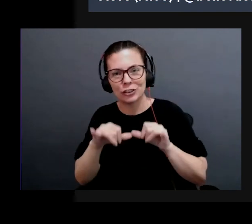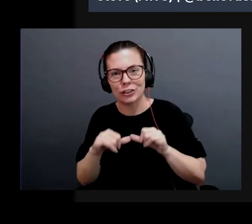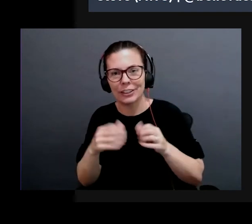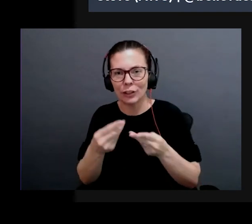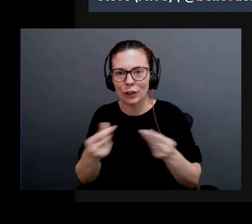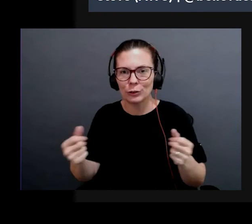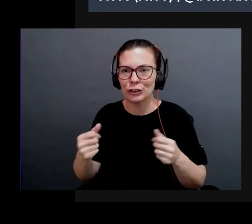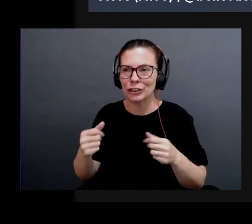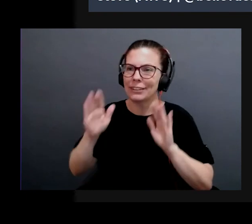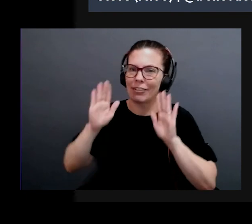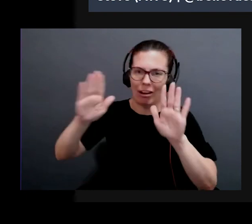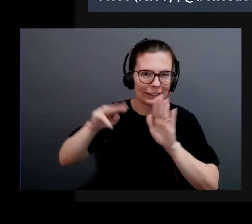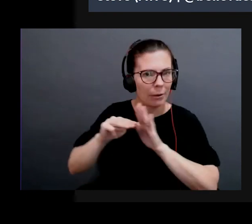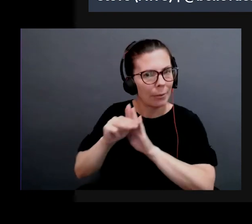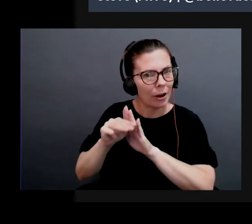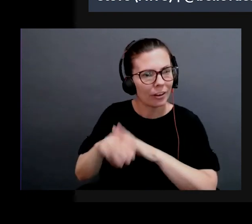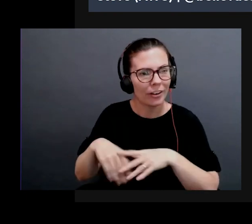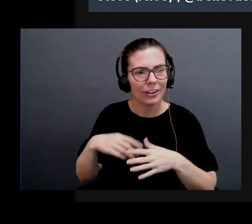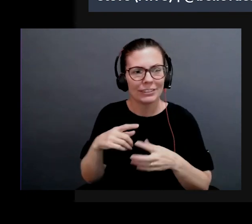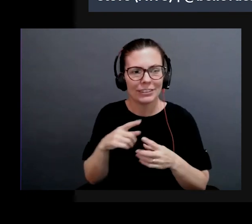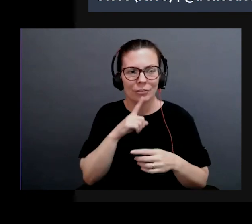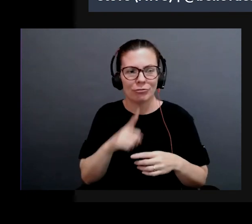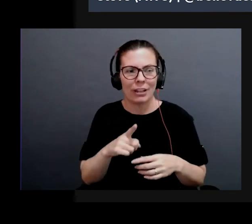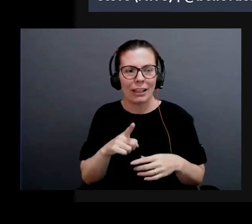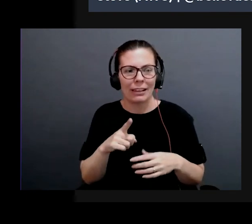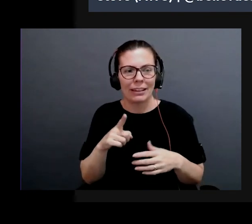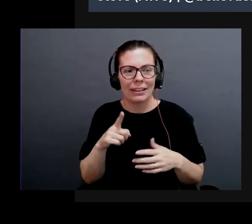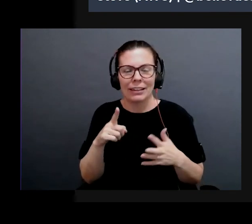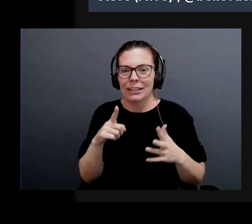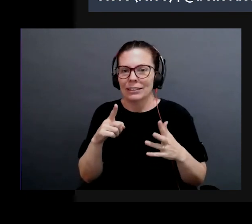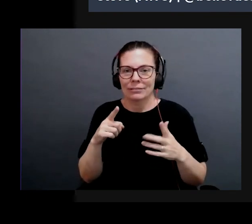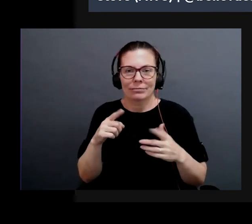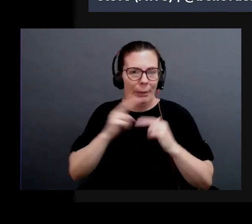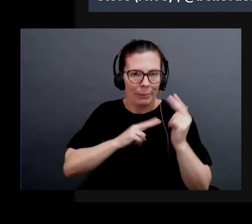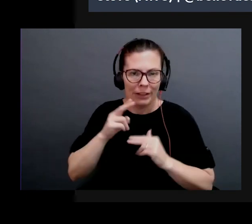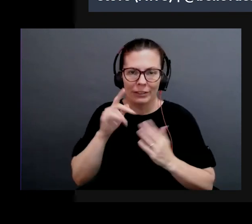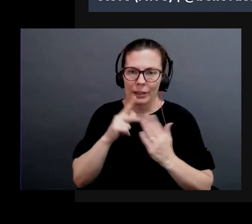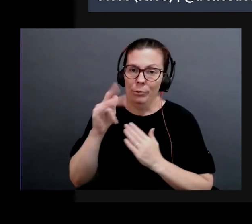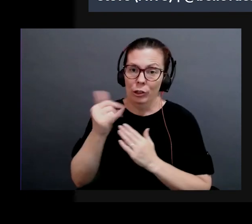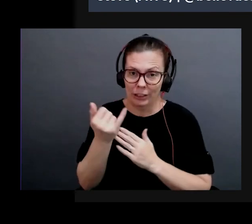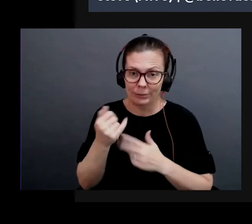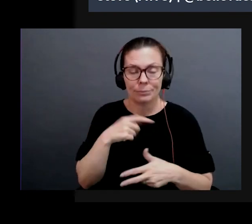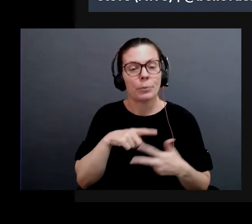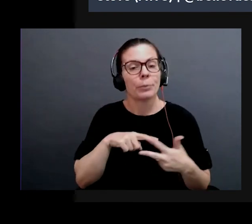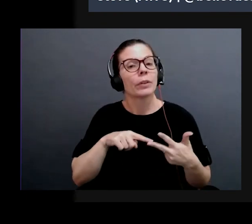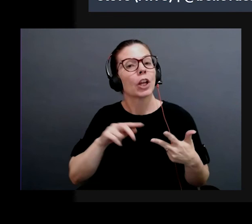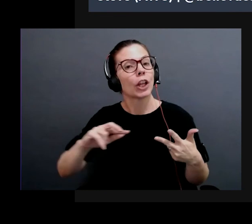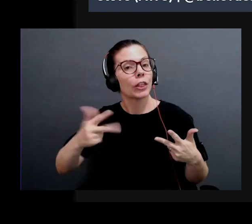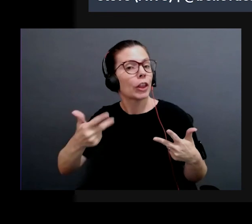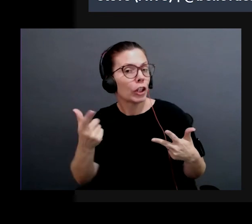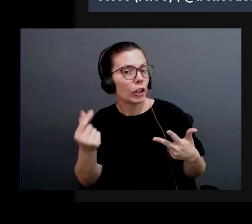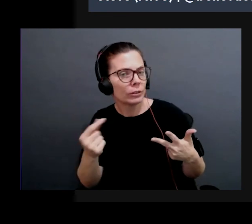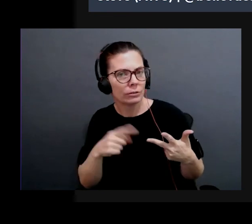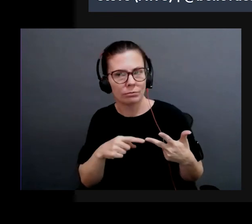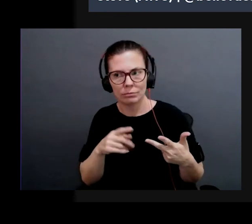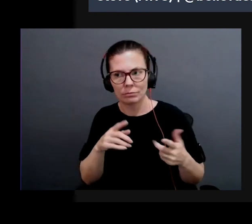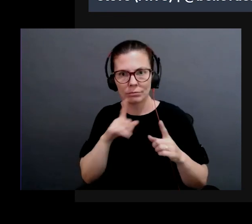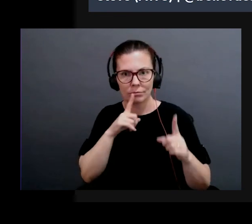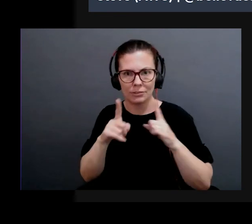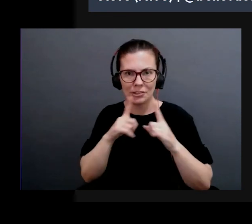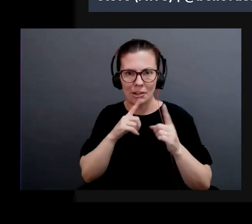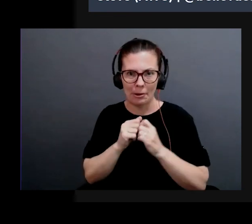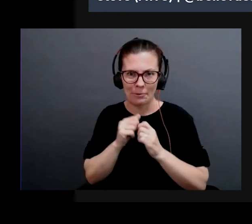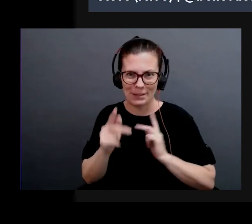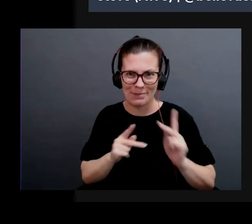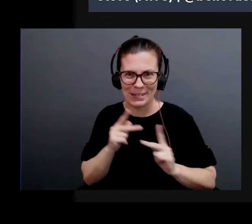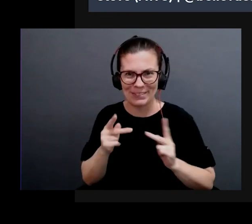model, just really, really build a project. And then the third thing to do is to just talk to people. Like,